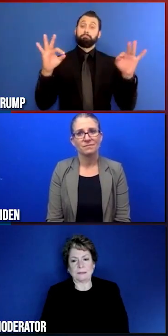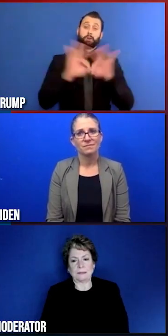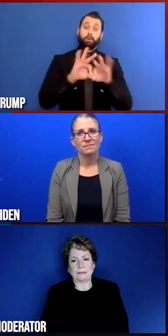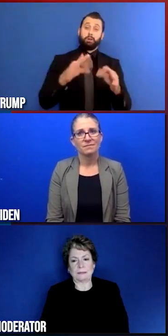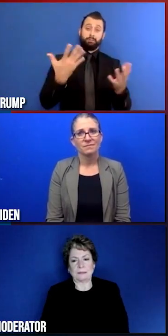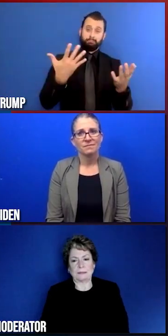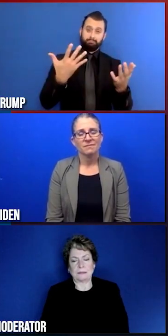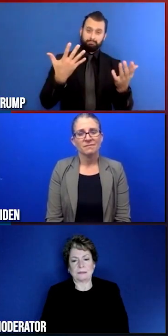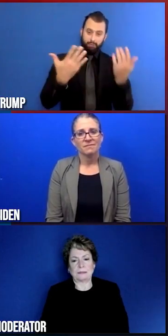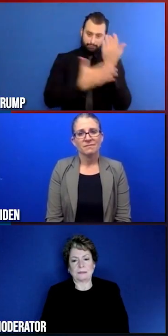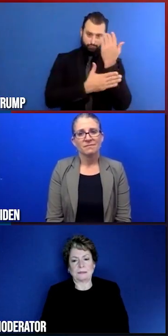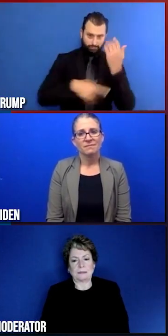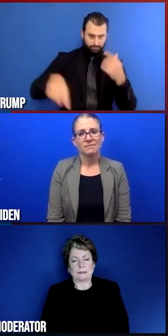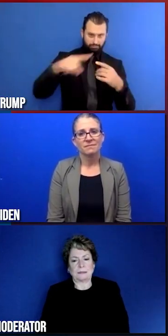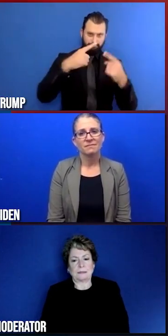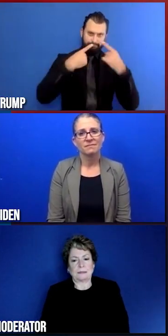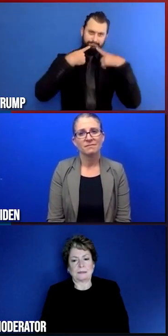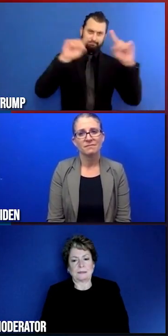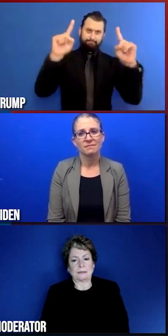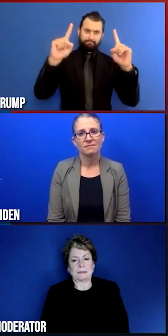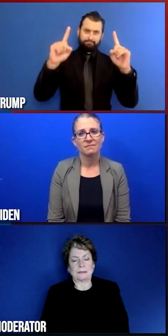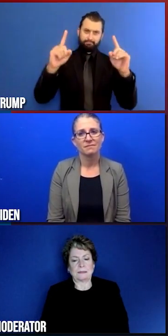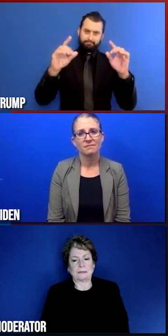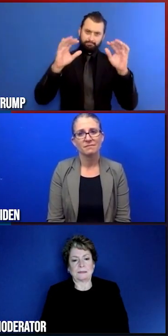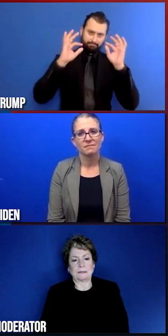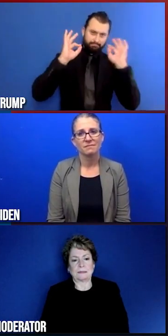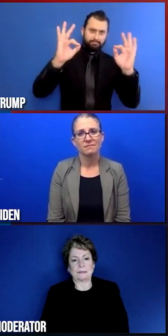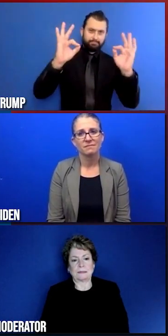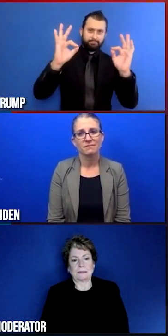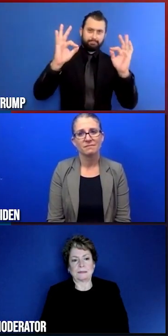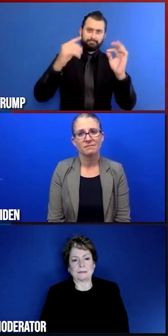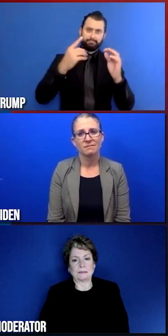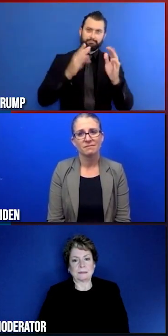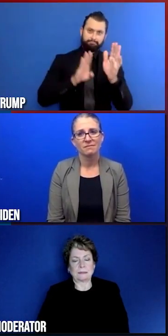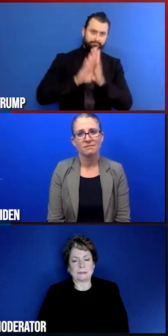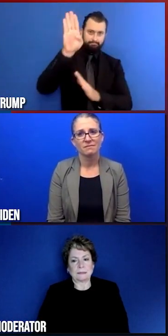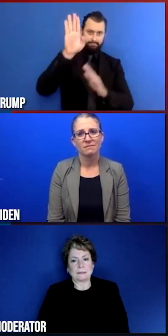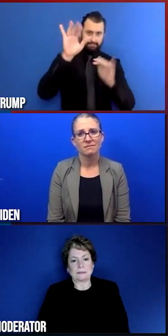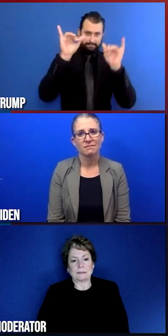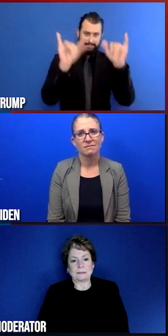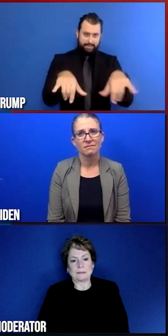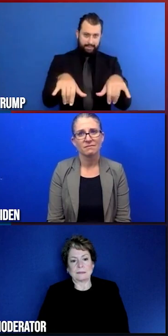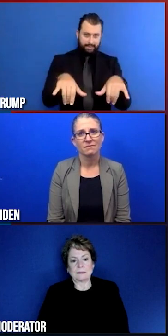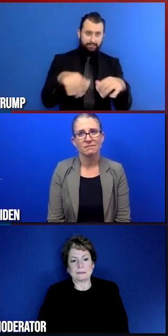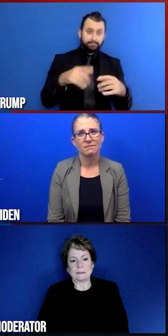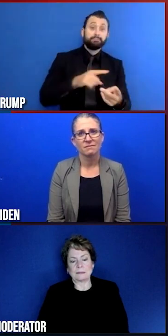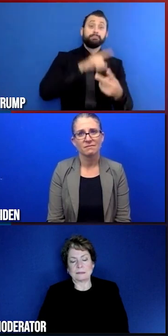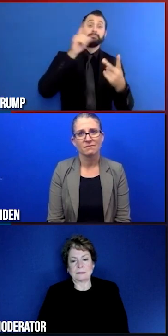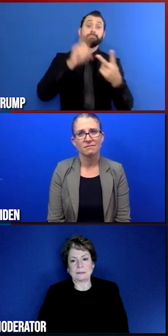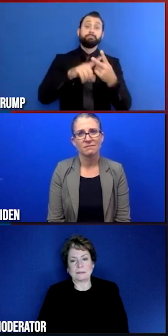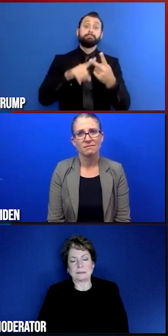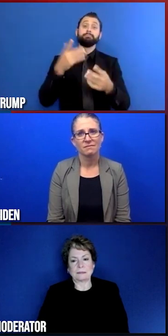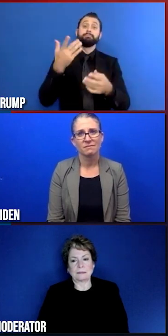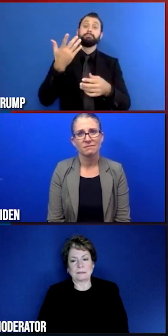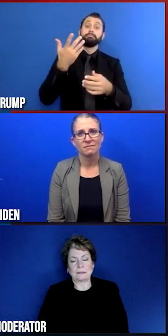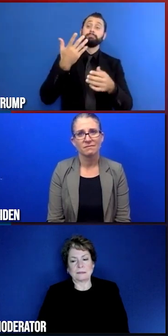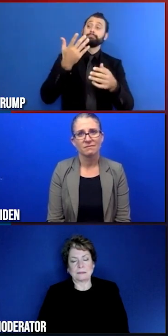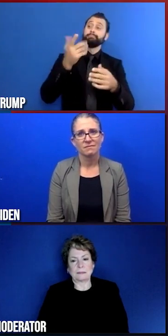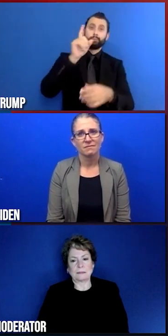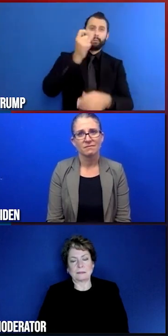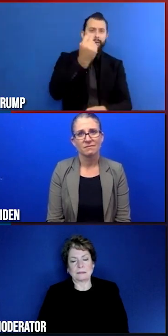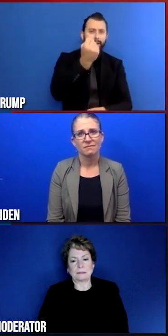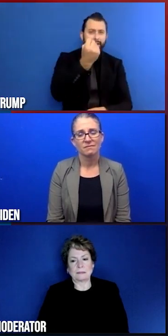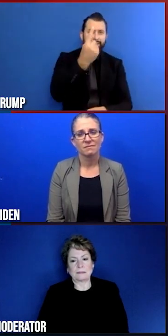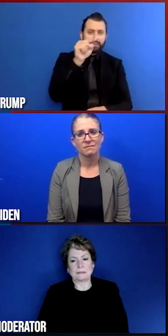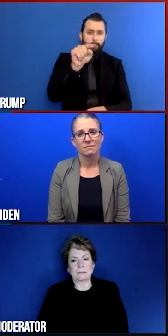doing record numbers, 11.4 million jobs in a short period of time, et cetera. But I will tell you, go back. Before the plague came in, just